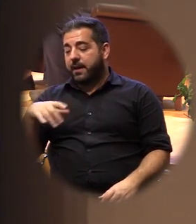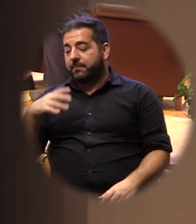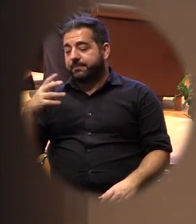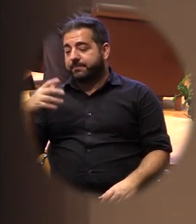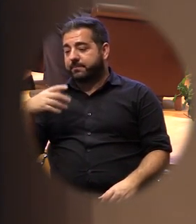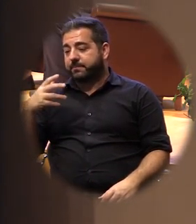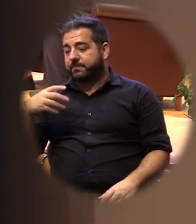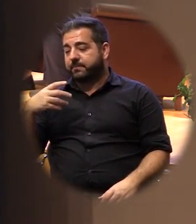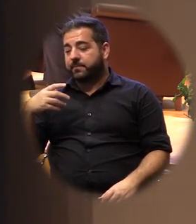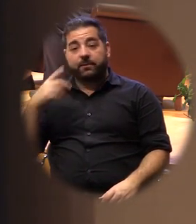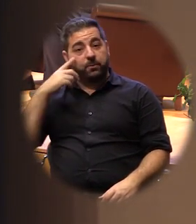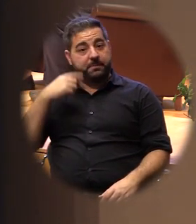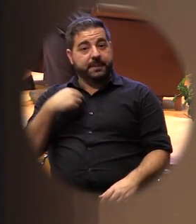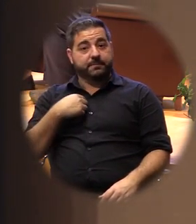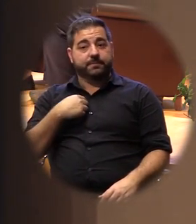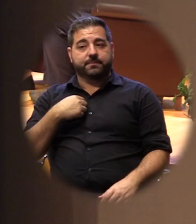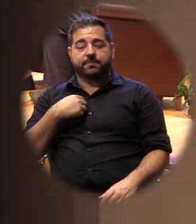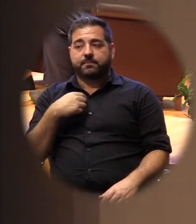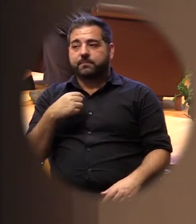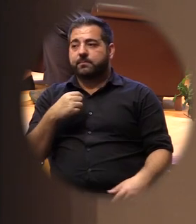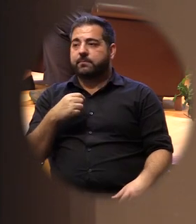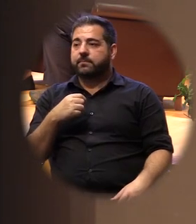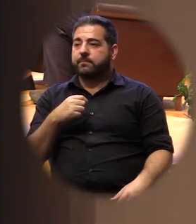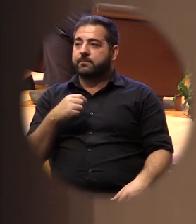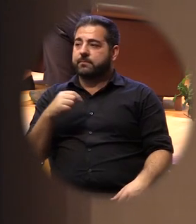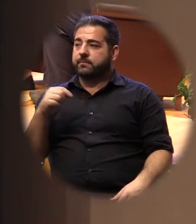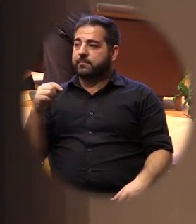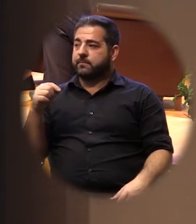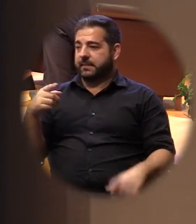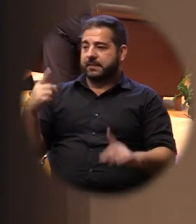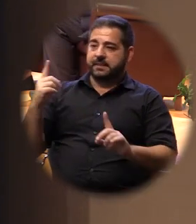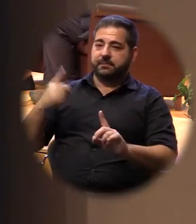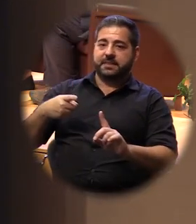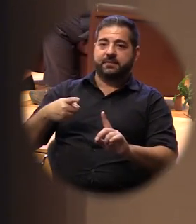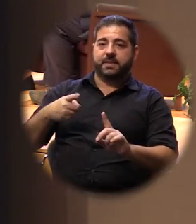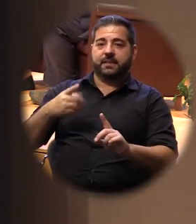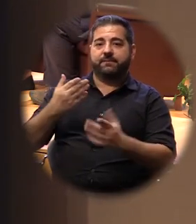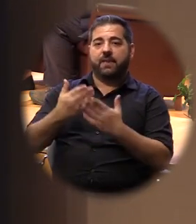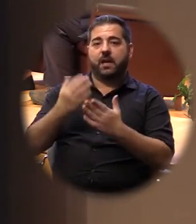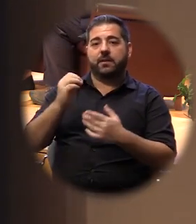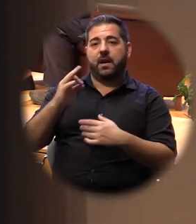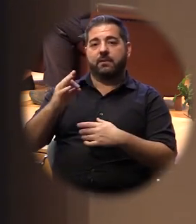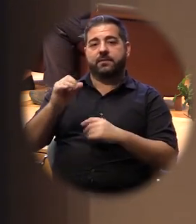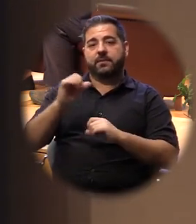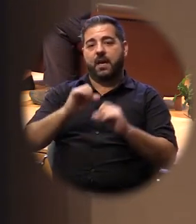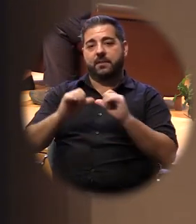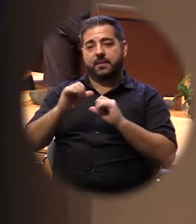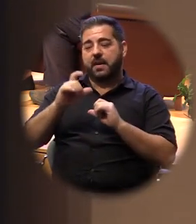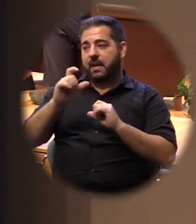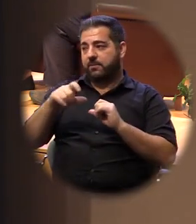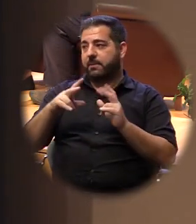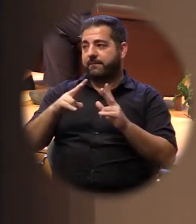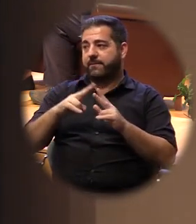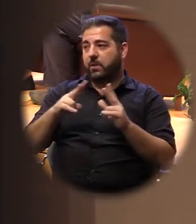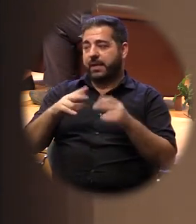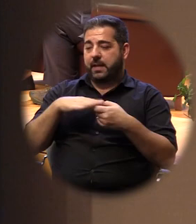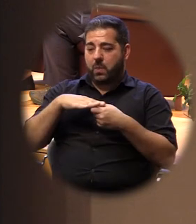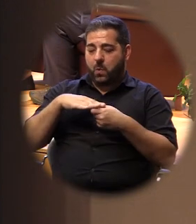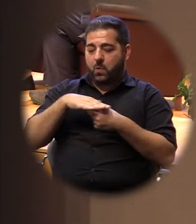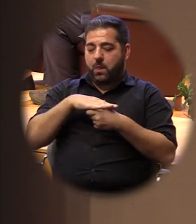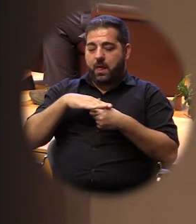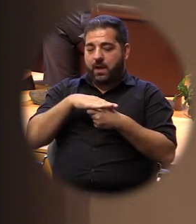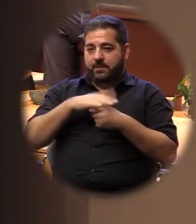that for me, the specific facts of science have got to be very localized. And